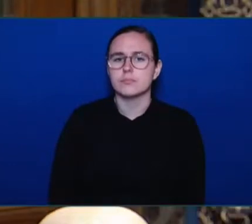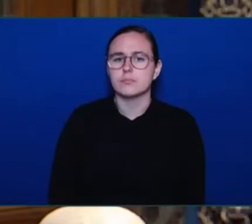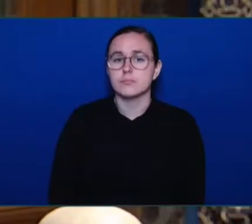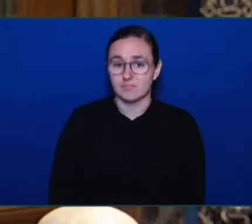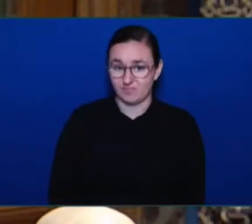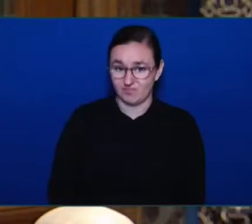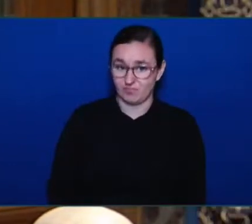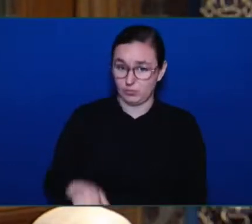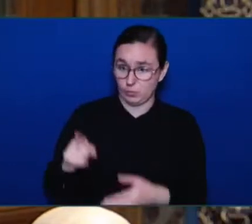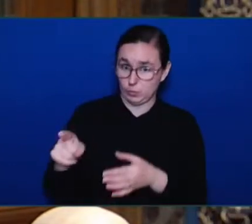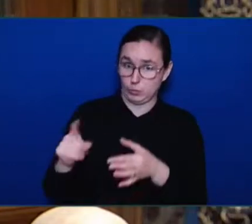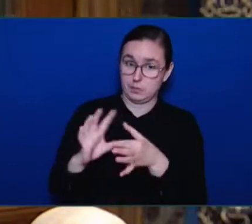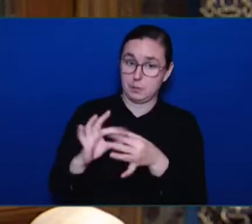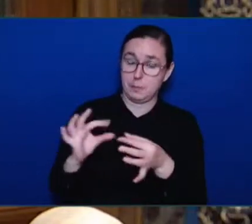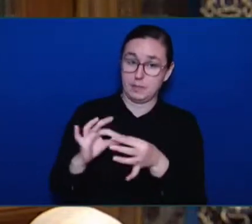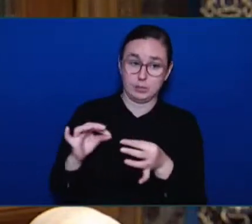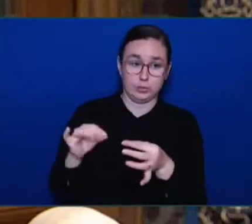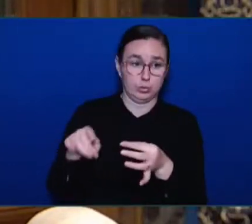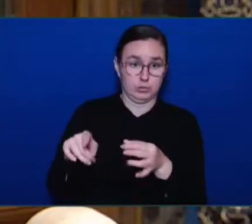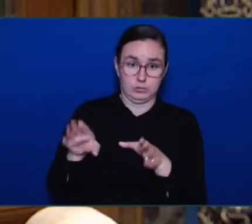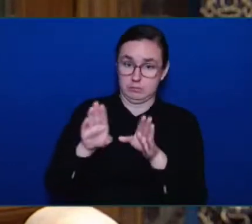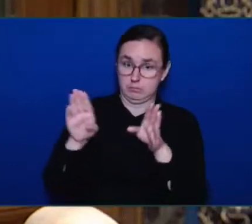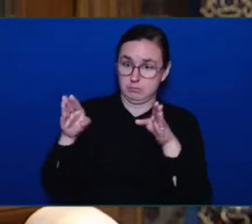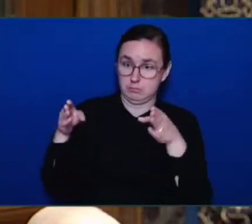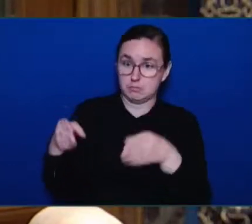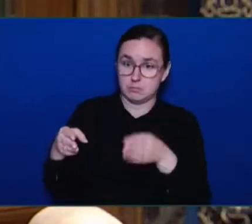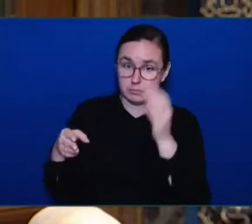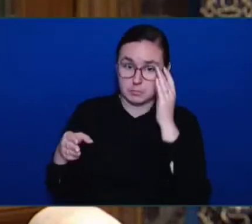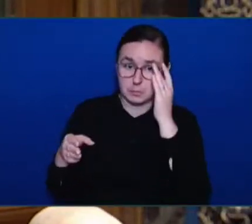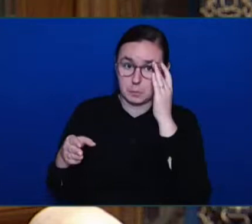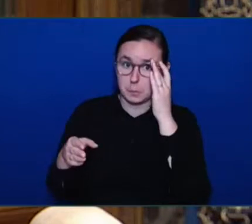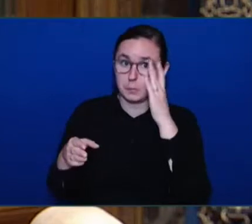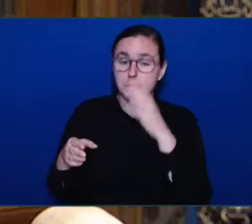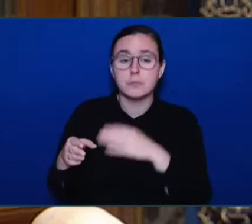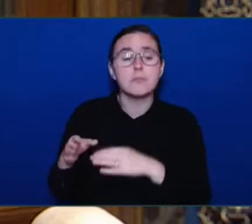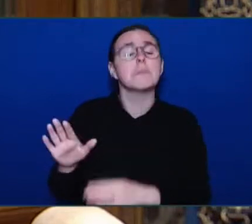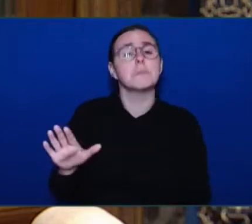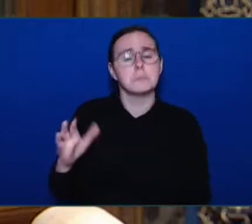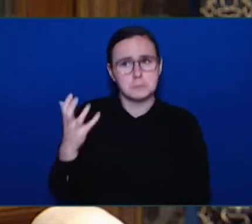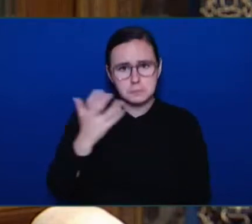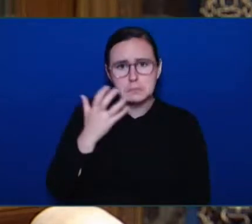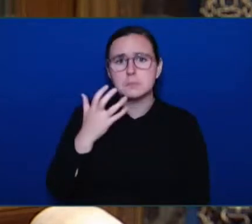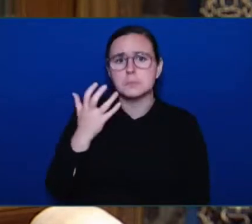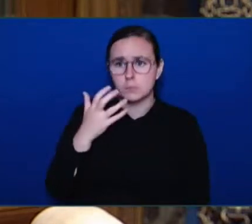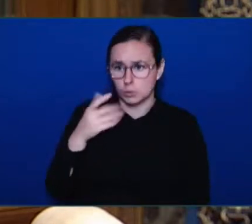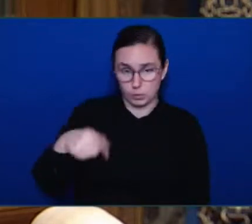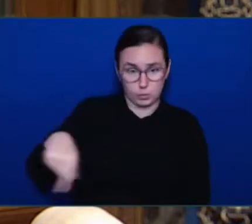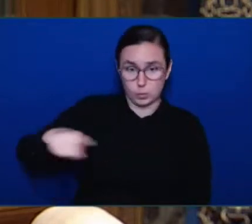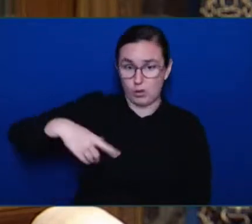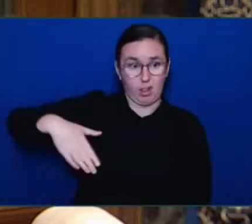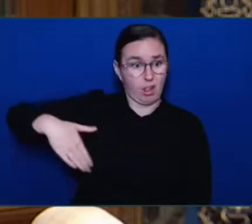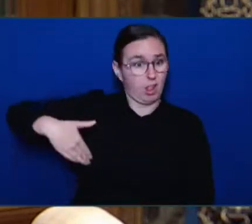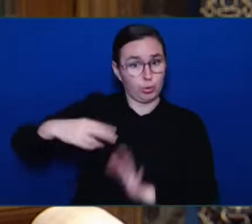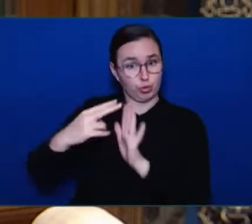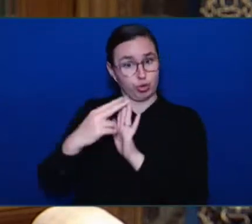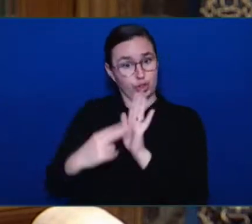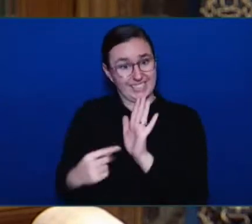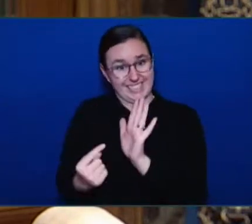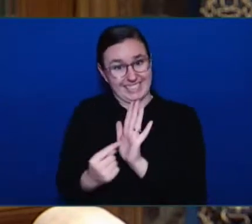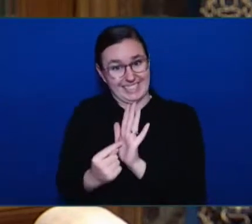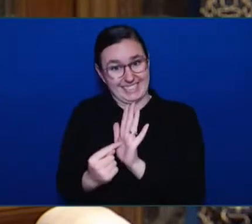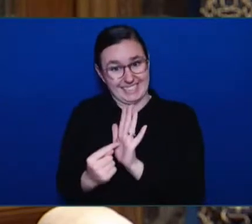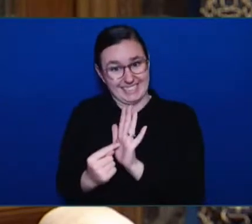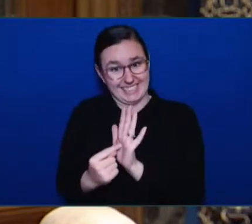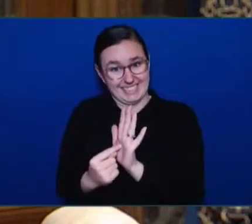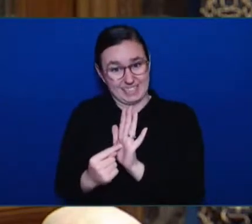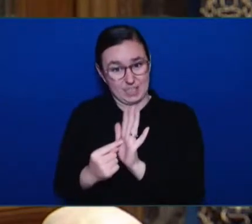astonishing. For those who didn't read it, here are some quotes from the article that was published yesterday. The provincial health